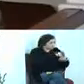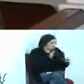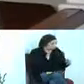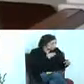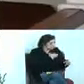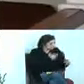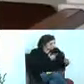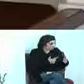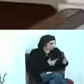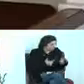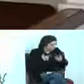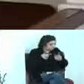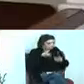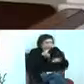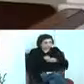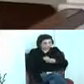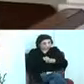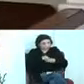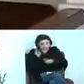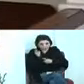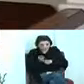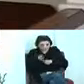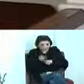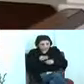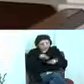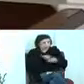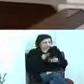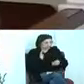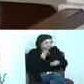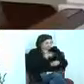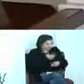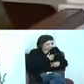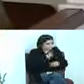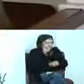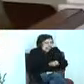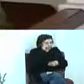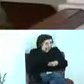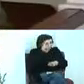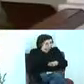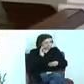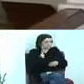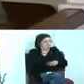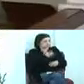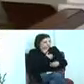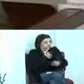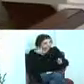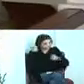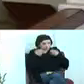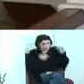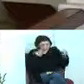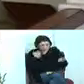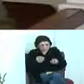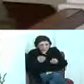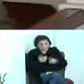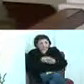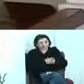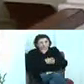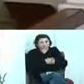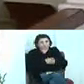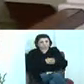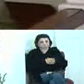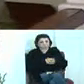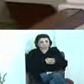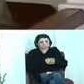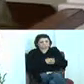our experiences, in our thoughts, in our emotions, to discourage